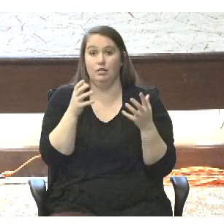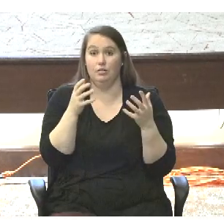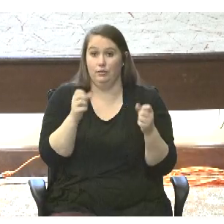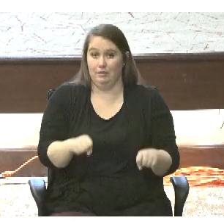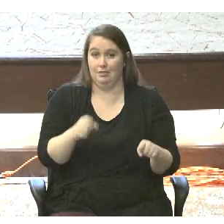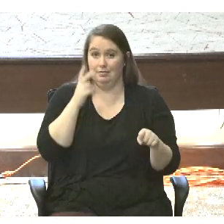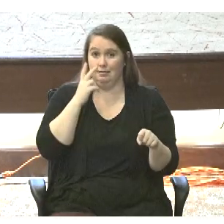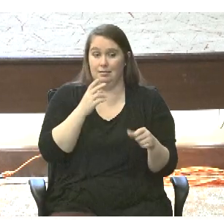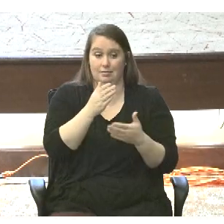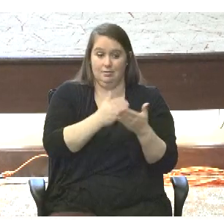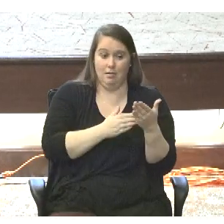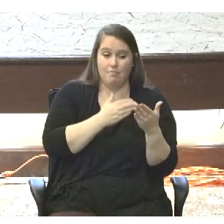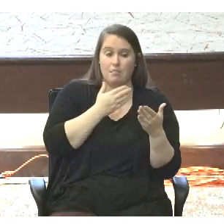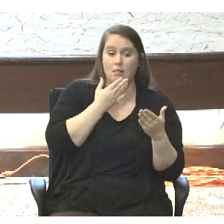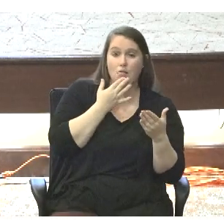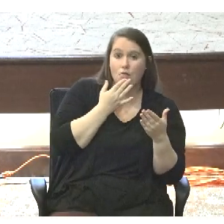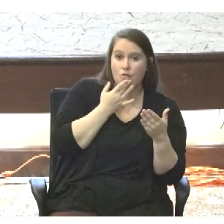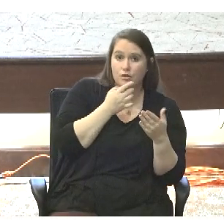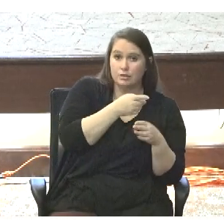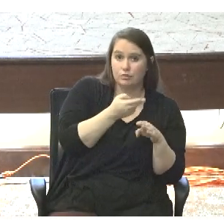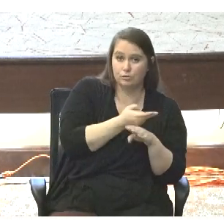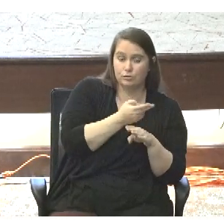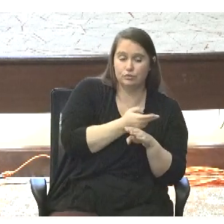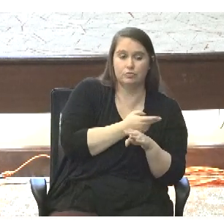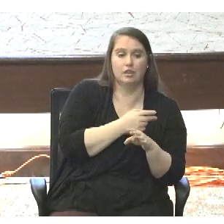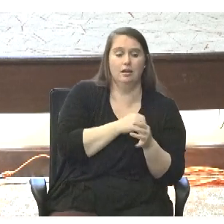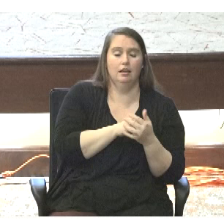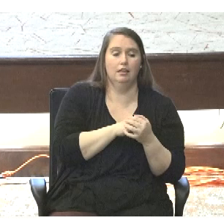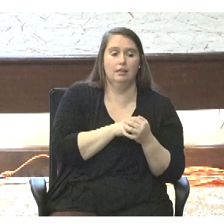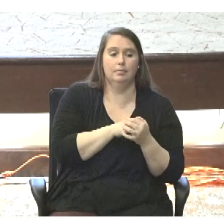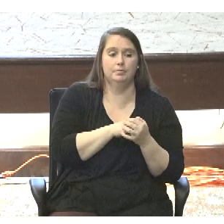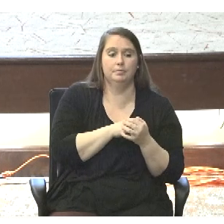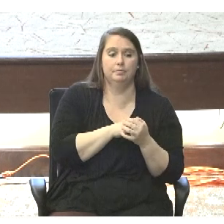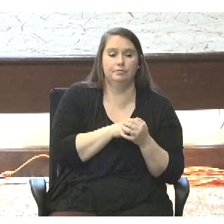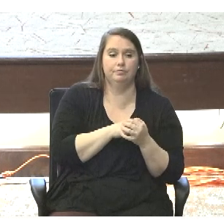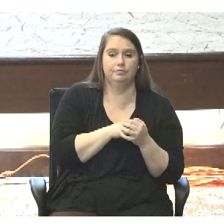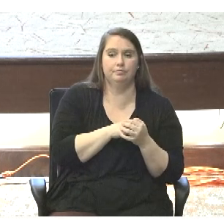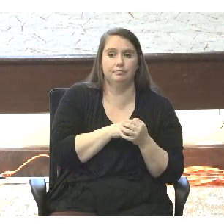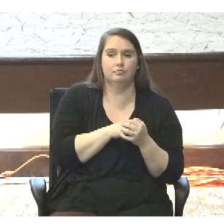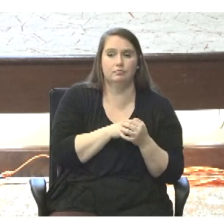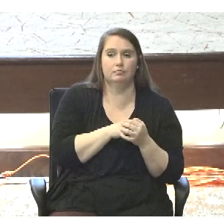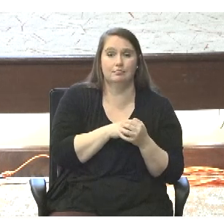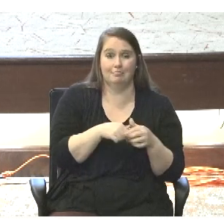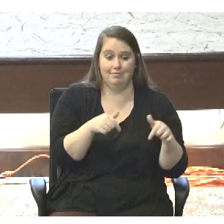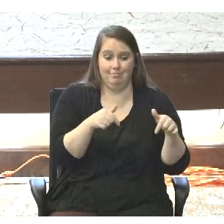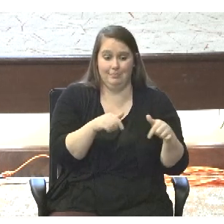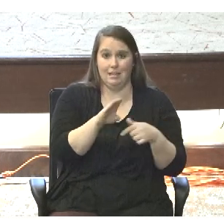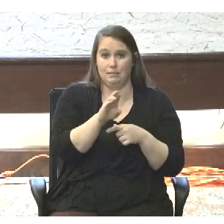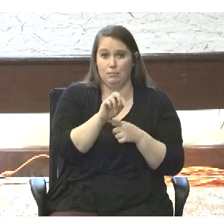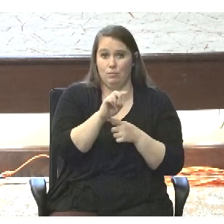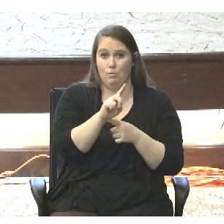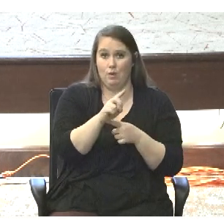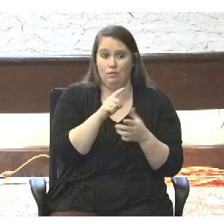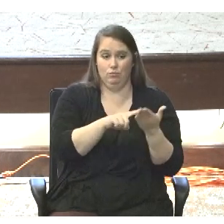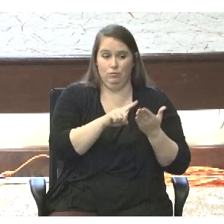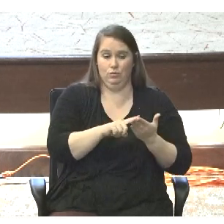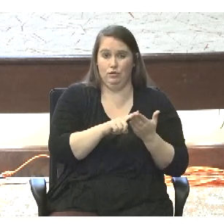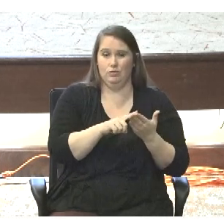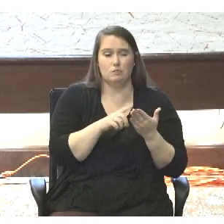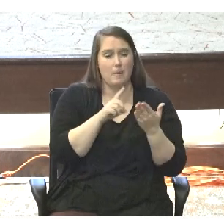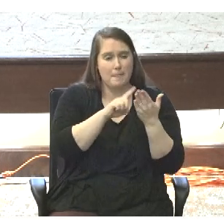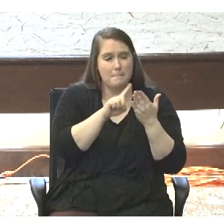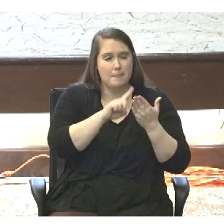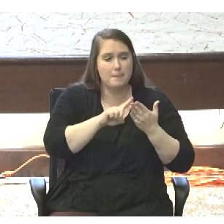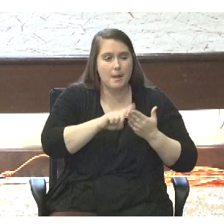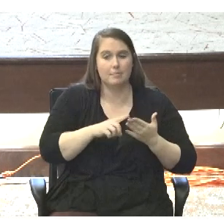here from the color palettes. We are going through this brand research phase right now. Some of you